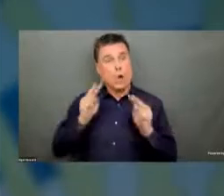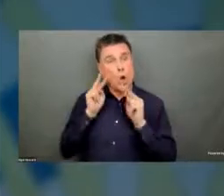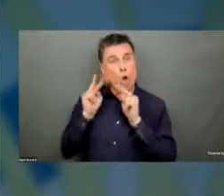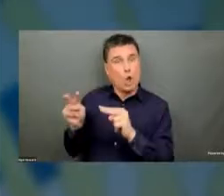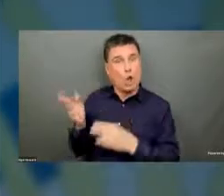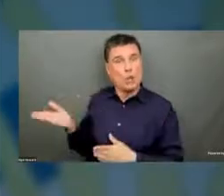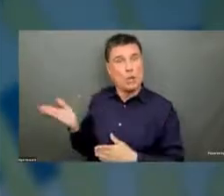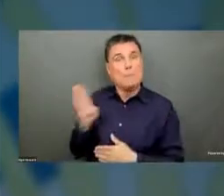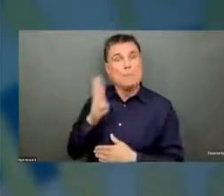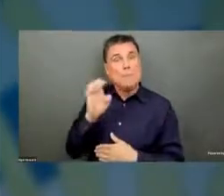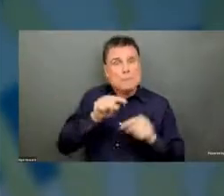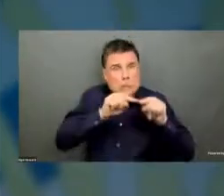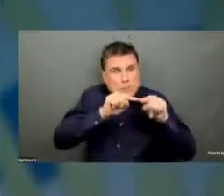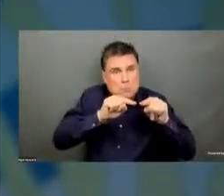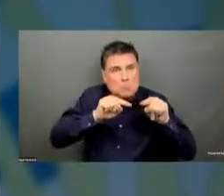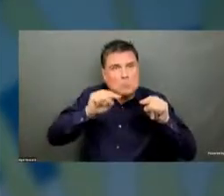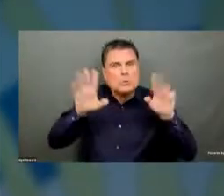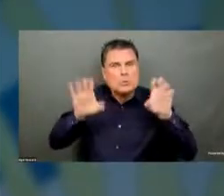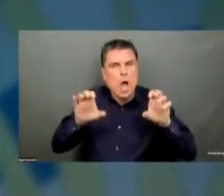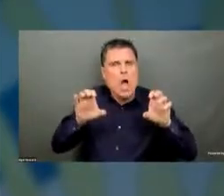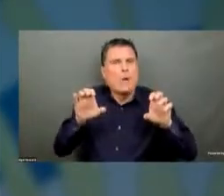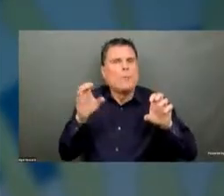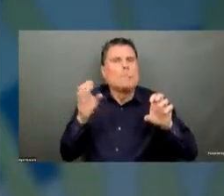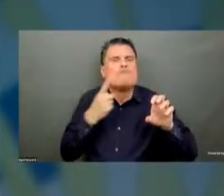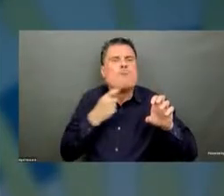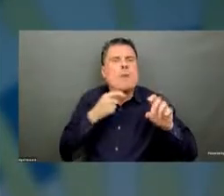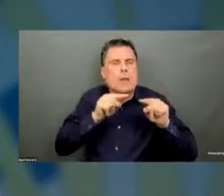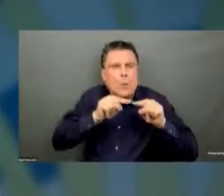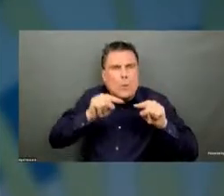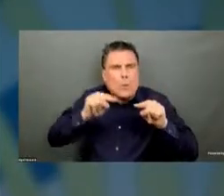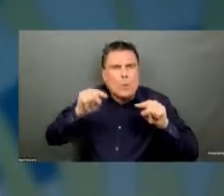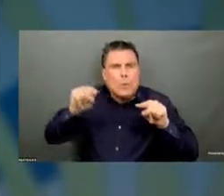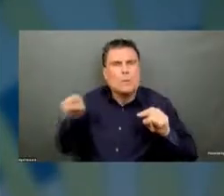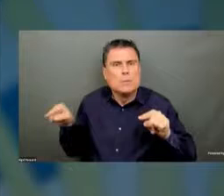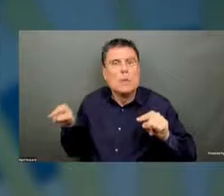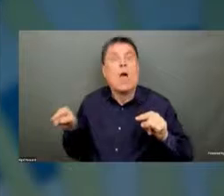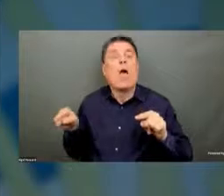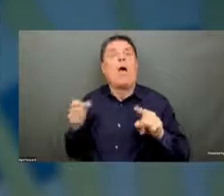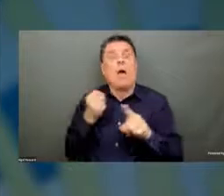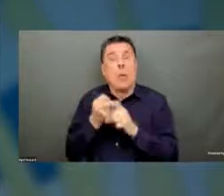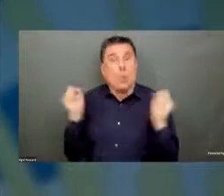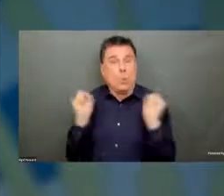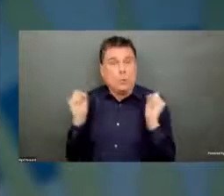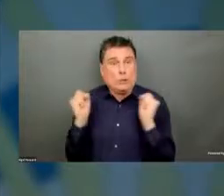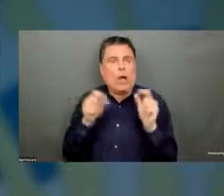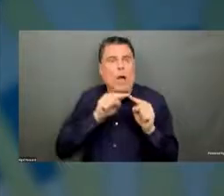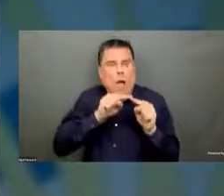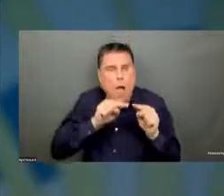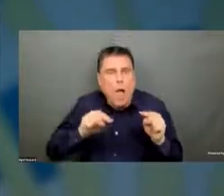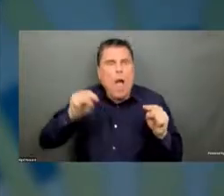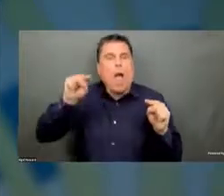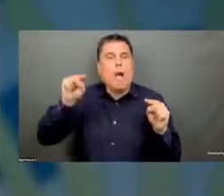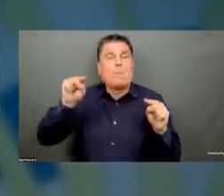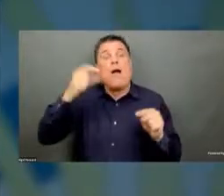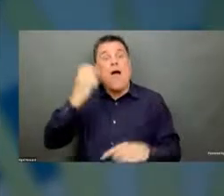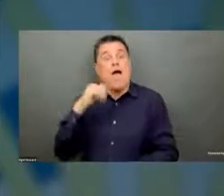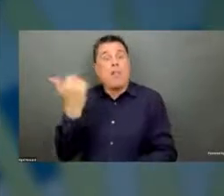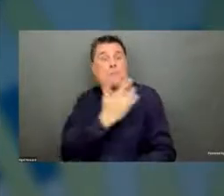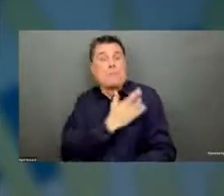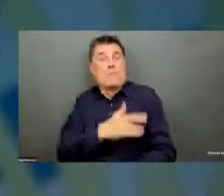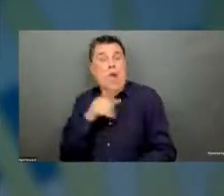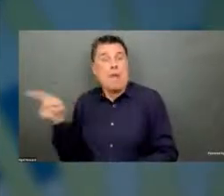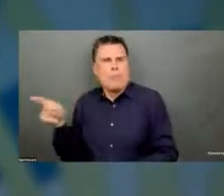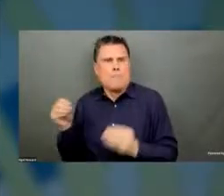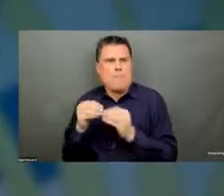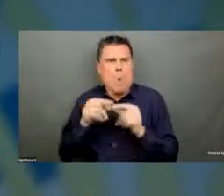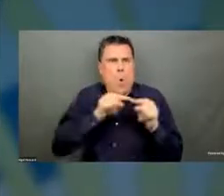as we know, in the fall and winter, but we've not seen some of the dramatic increases and decreases. And this is in the context of